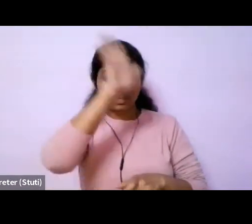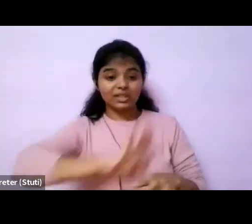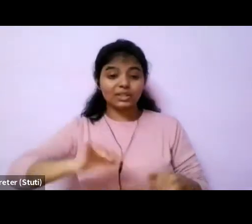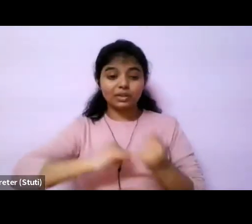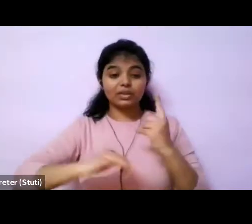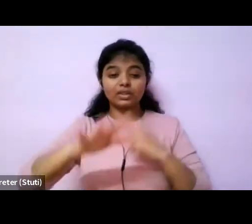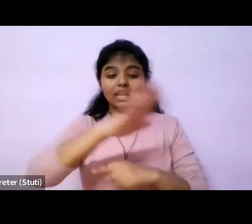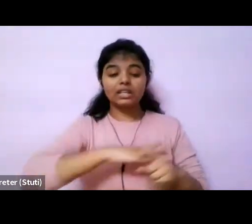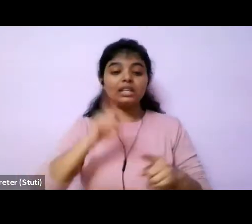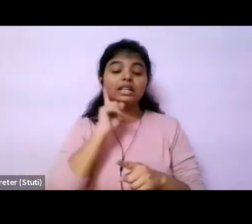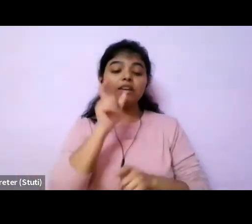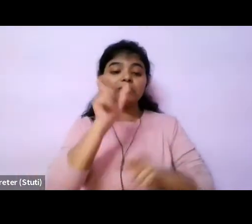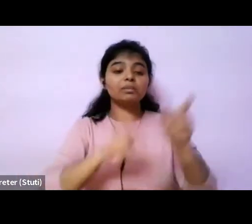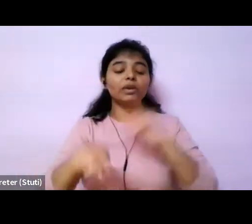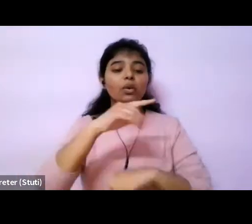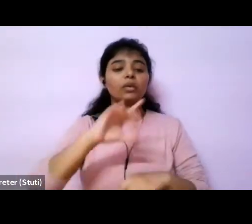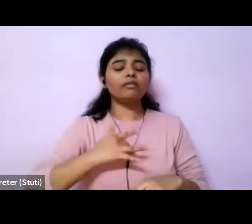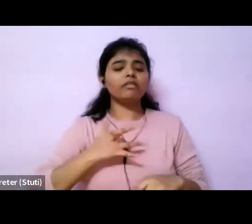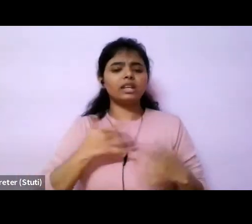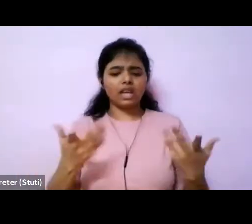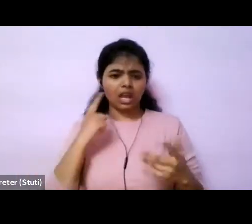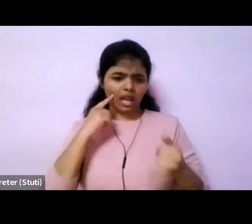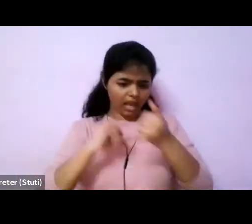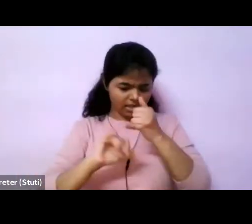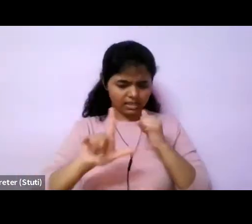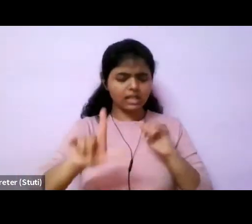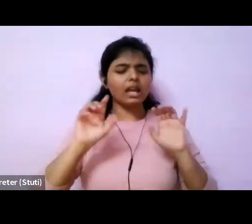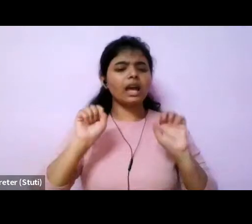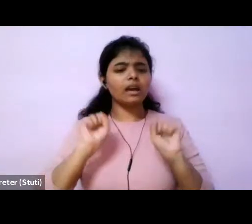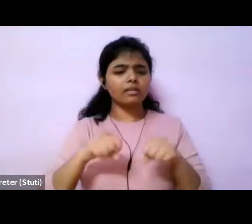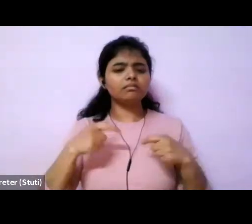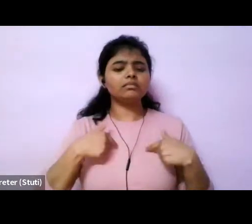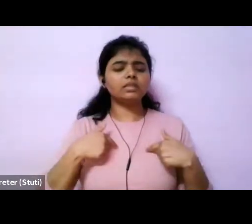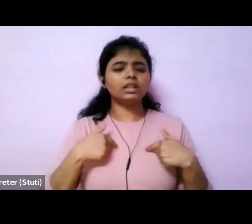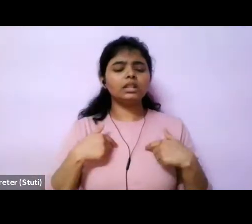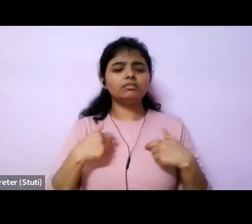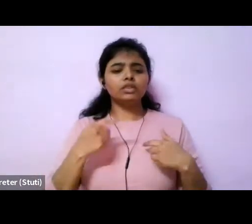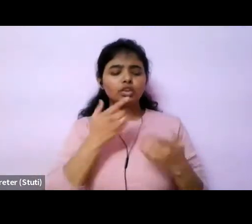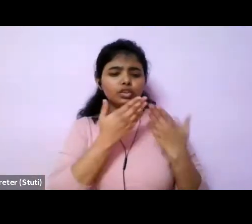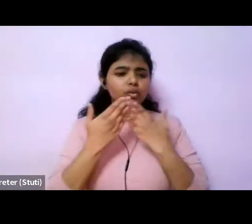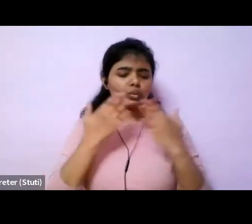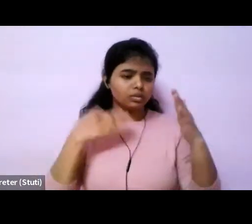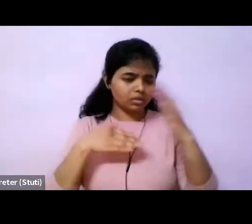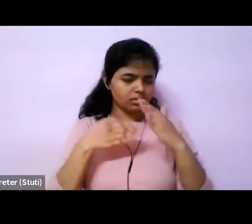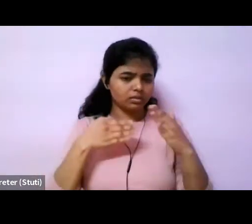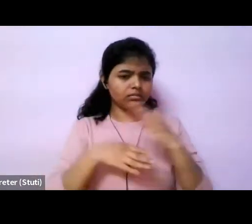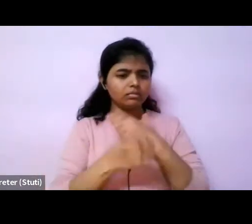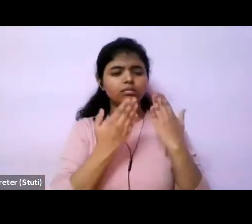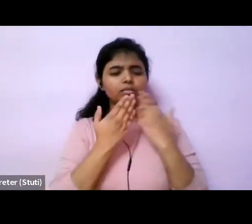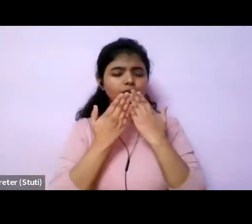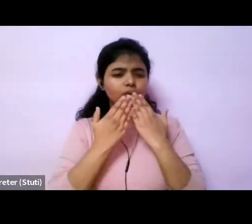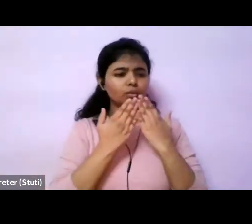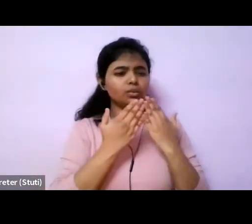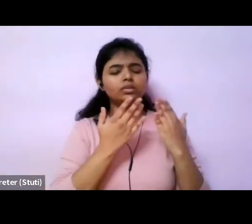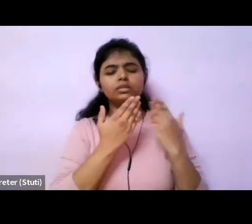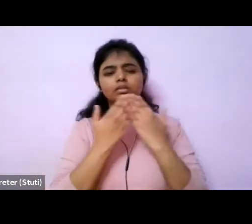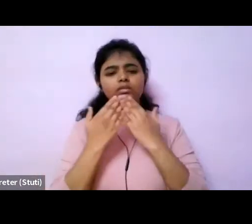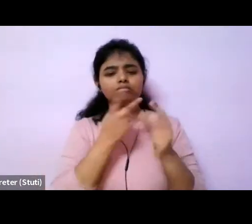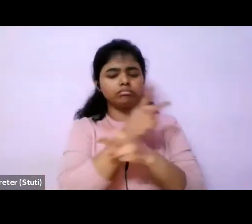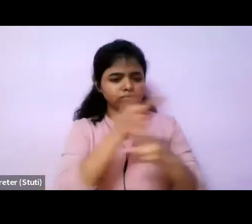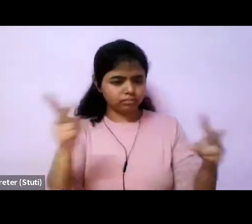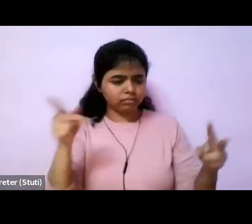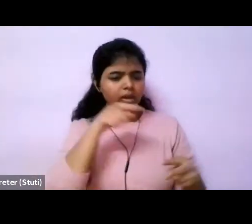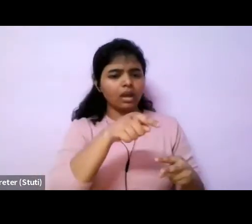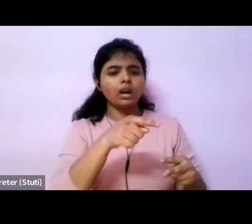do at present, had ISL been an official language taught in all schools and used freely in both public and private spaces.